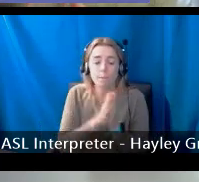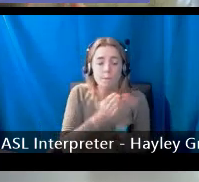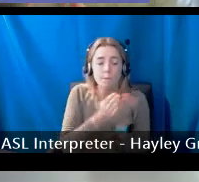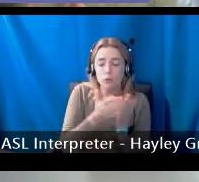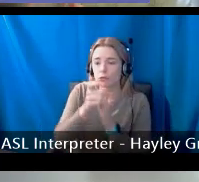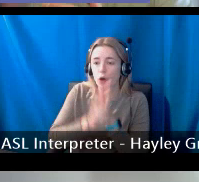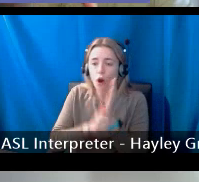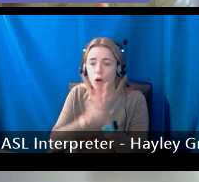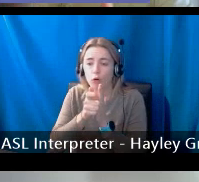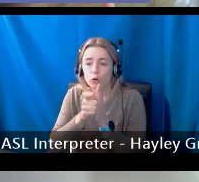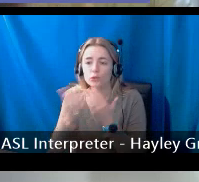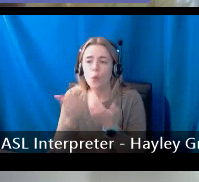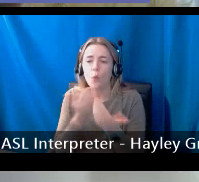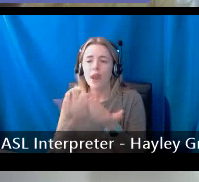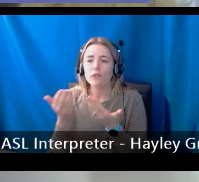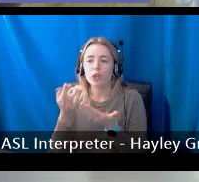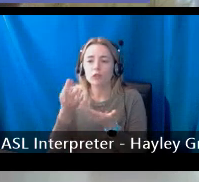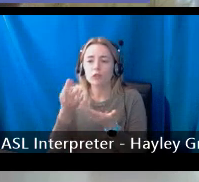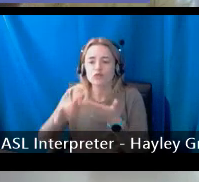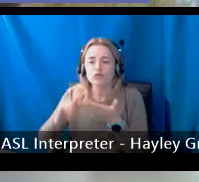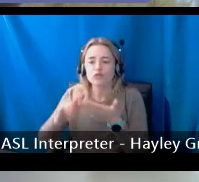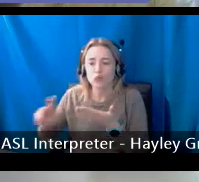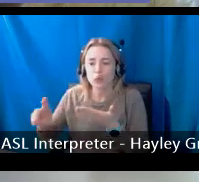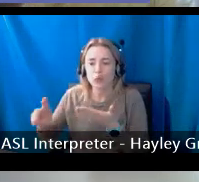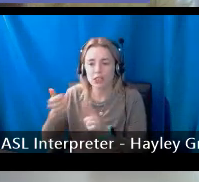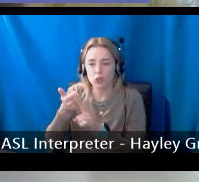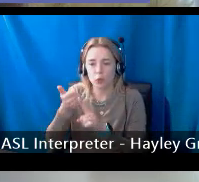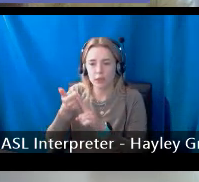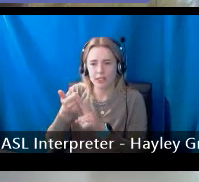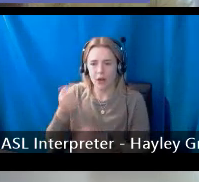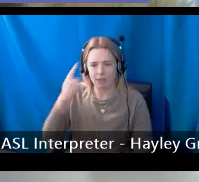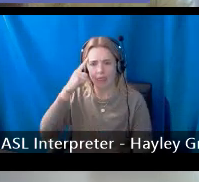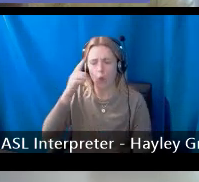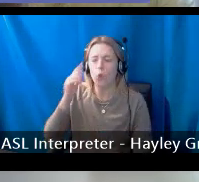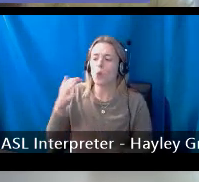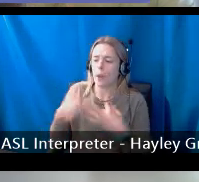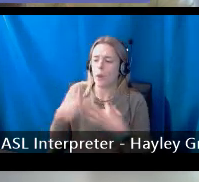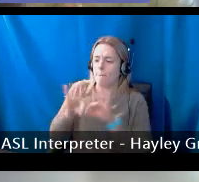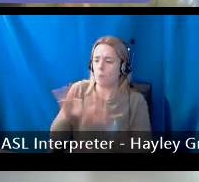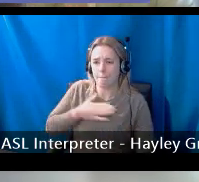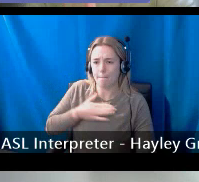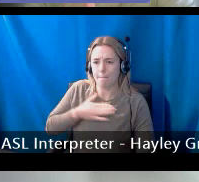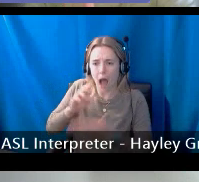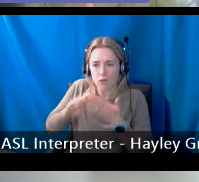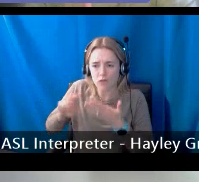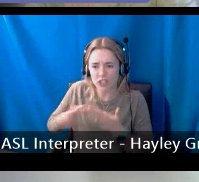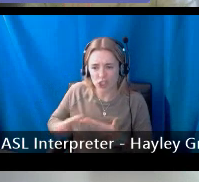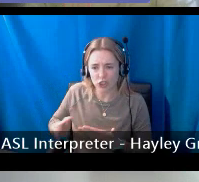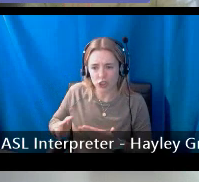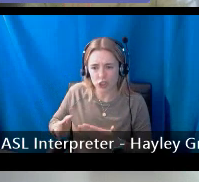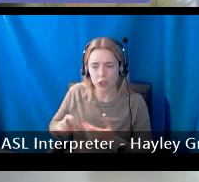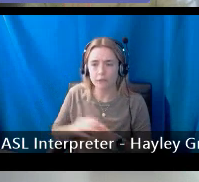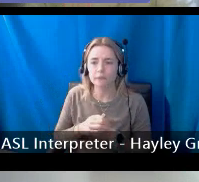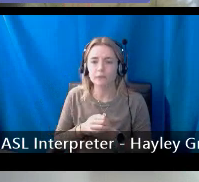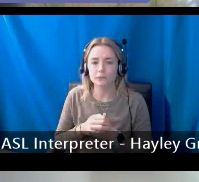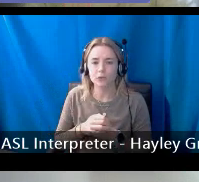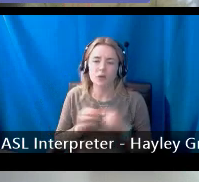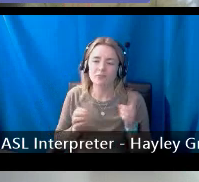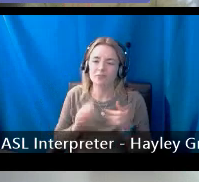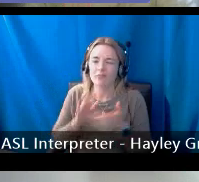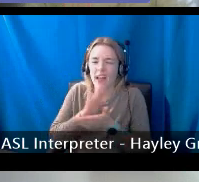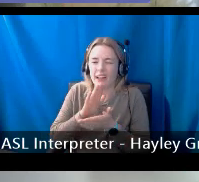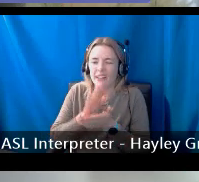articles, and resources that you found important to your research. Okay, so that's sort of the academic definition of